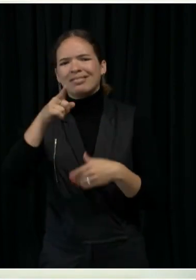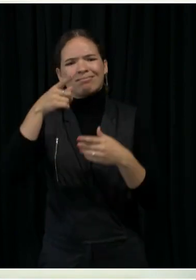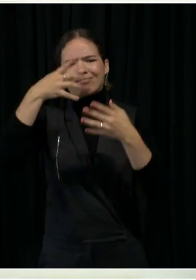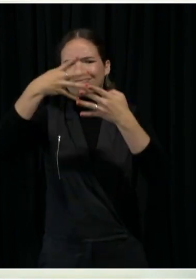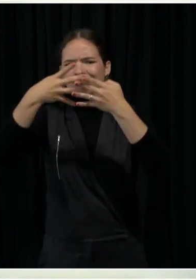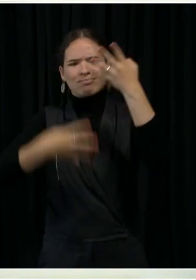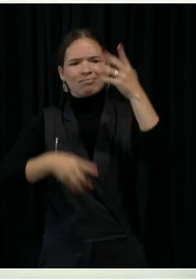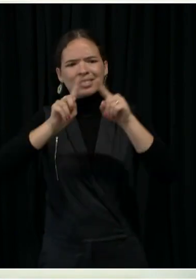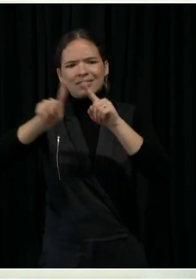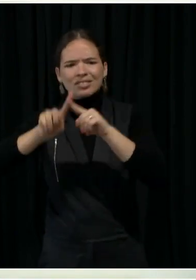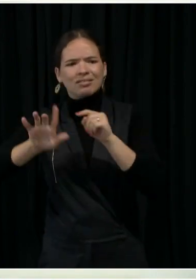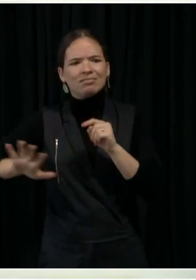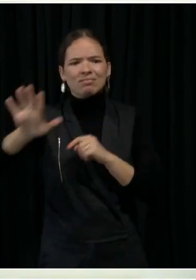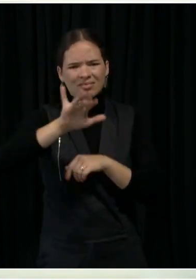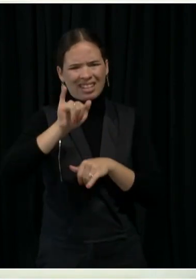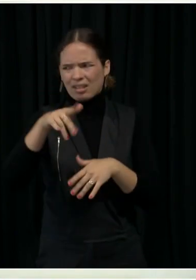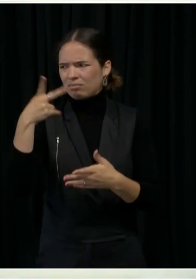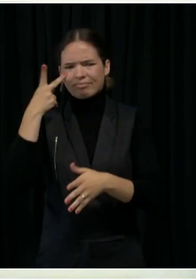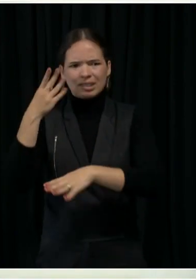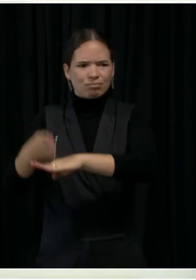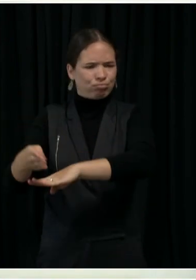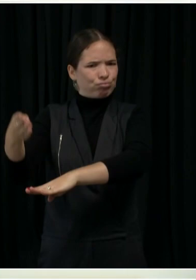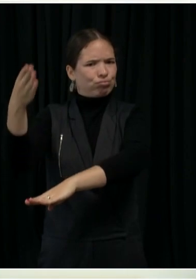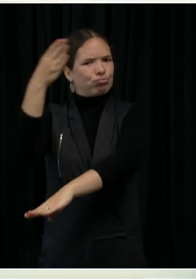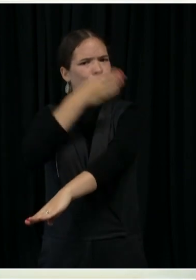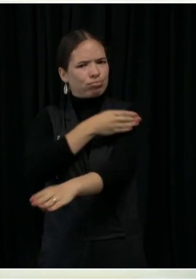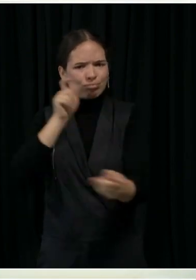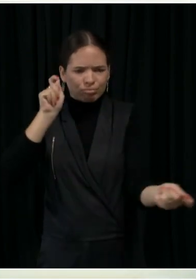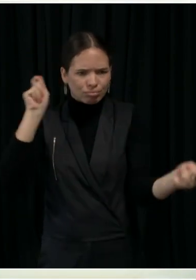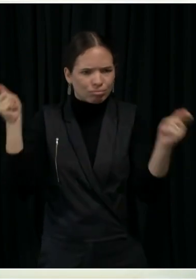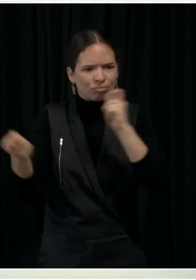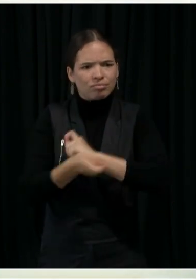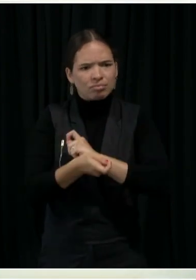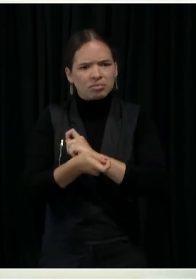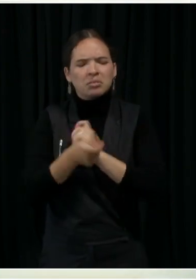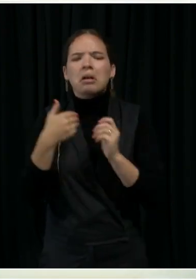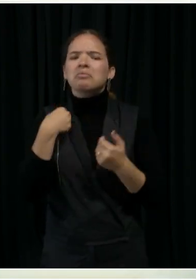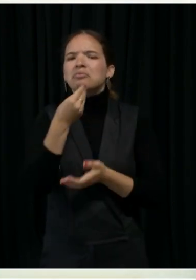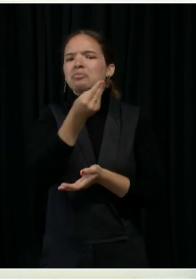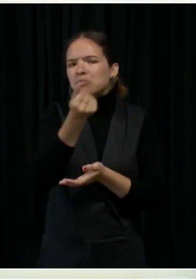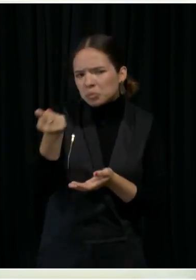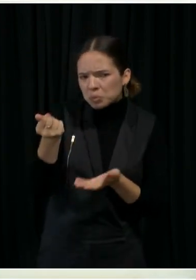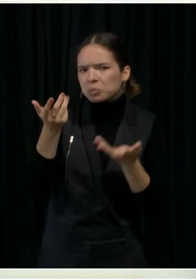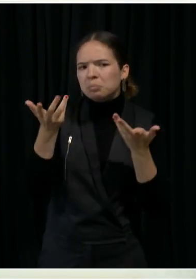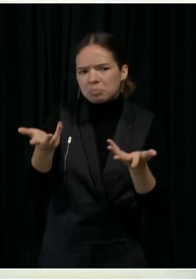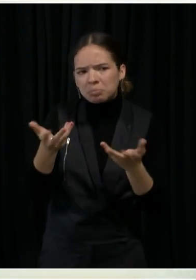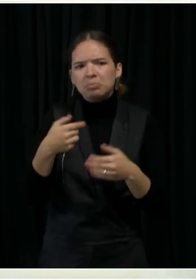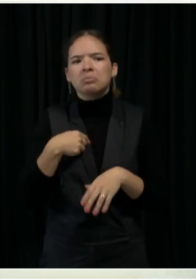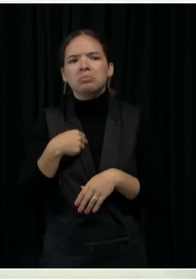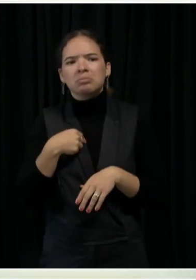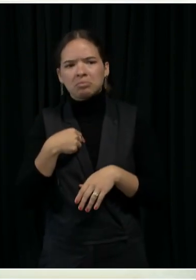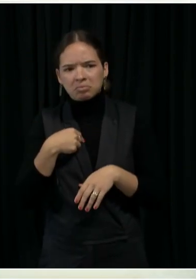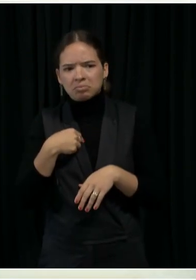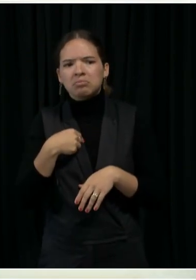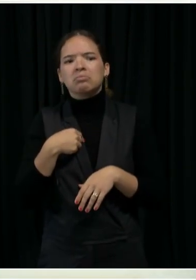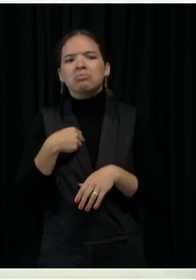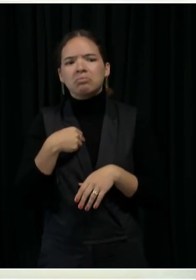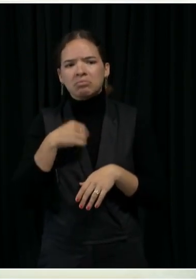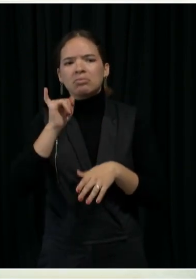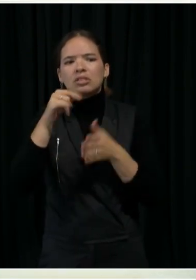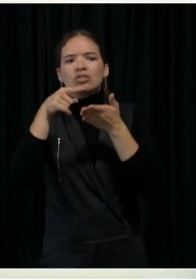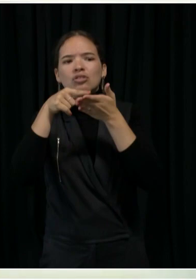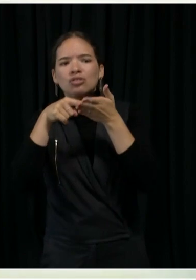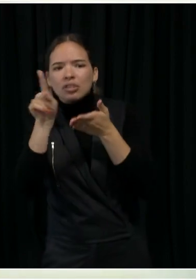transformed to, just to name a few, Turning Natural, Checked Enterprise of Ronald Moulton,